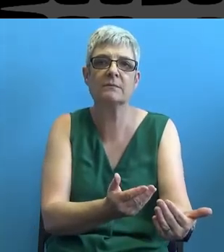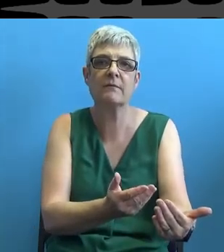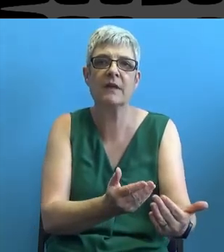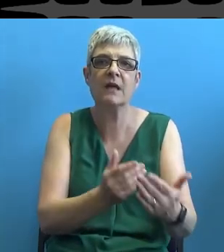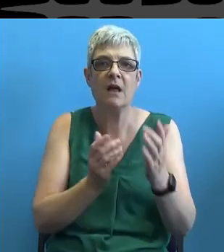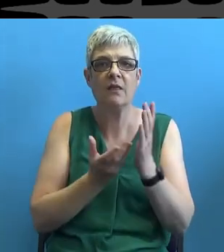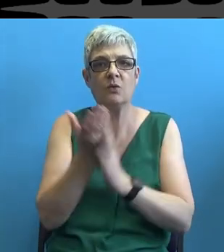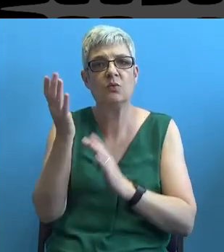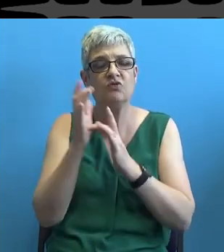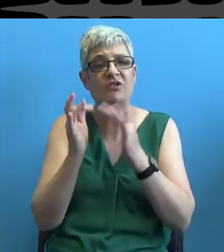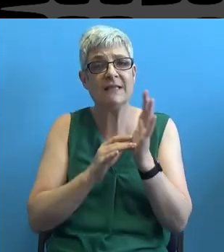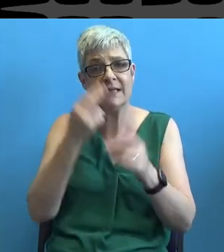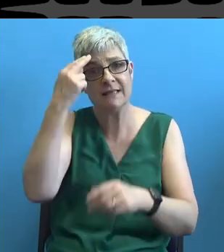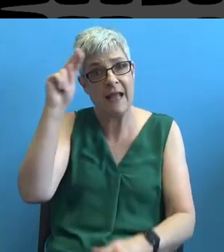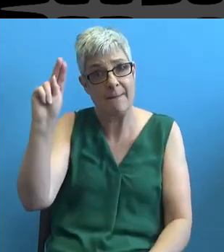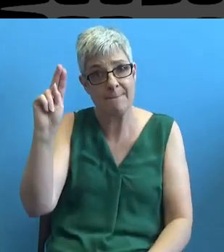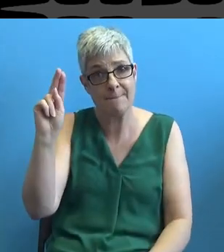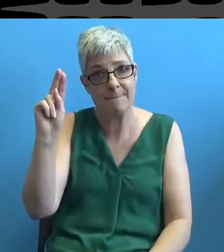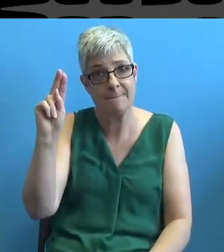In Jesus' name,